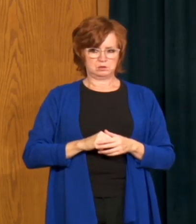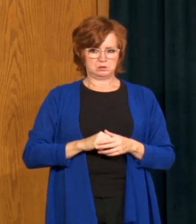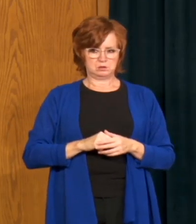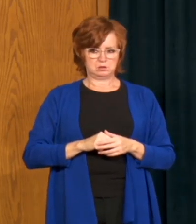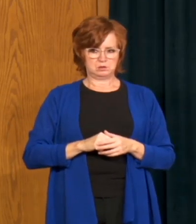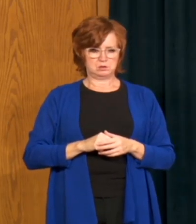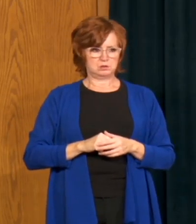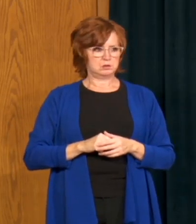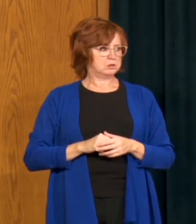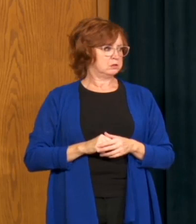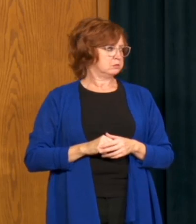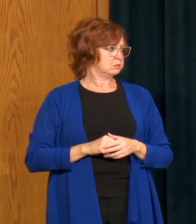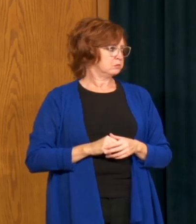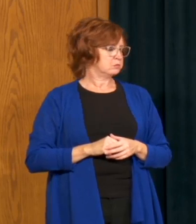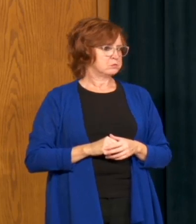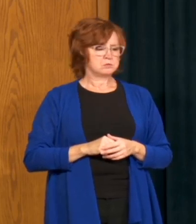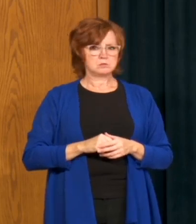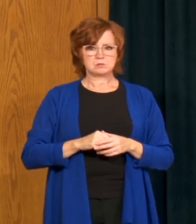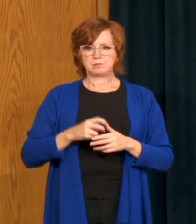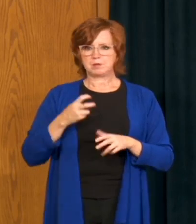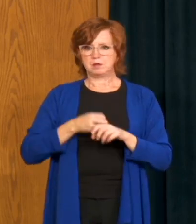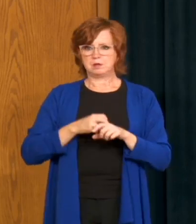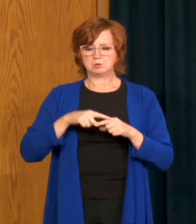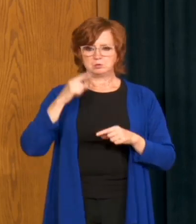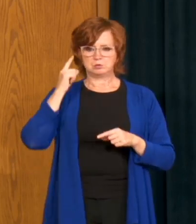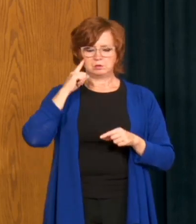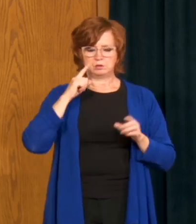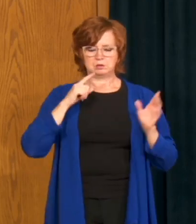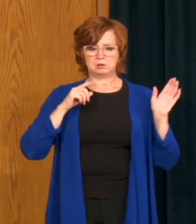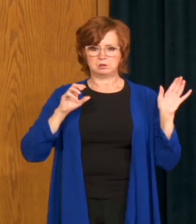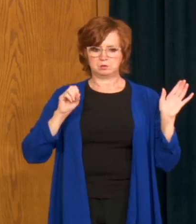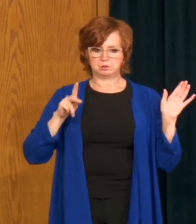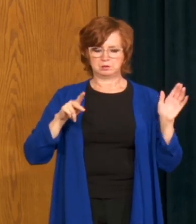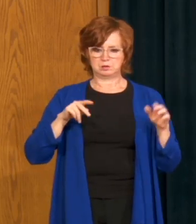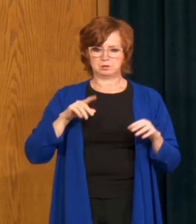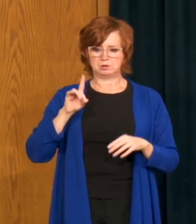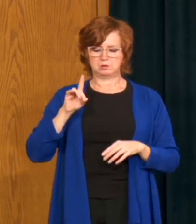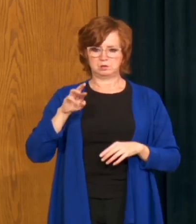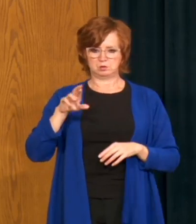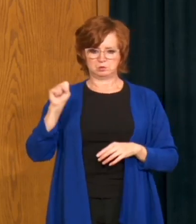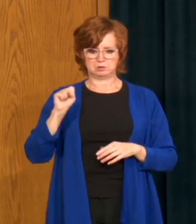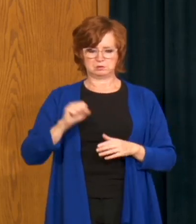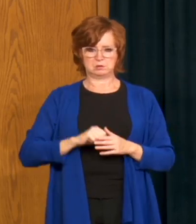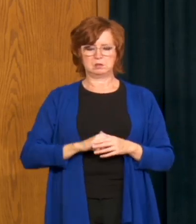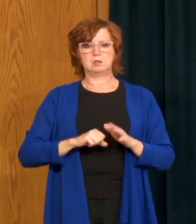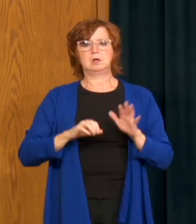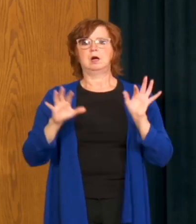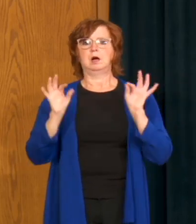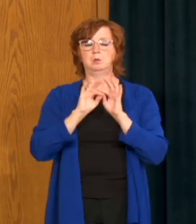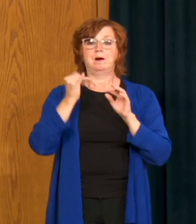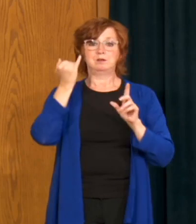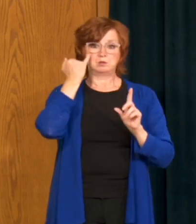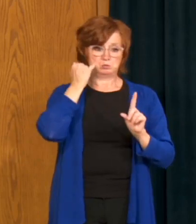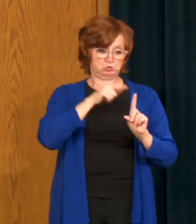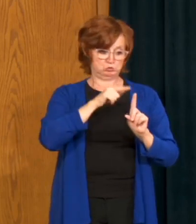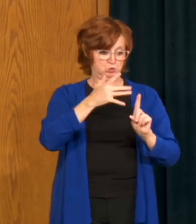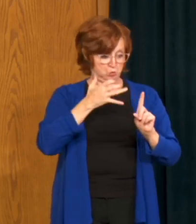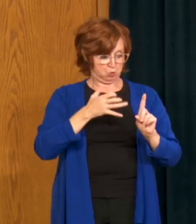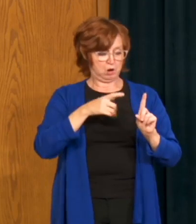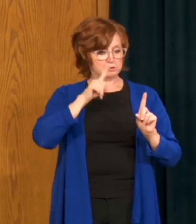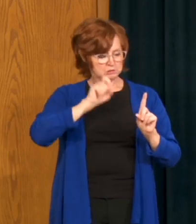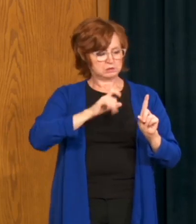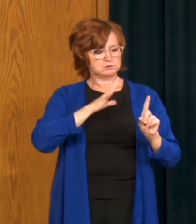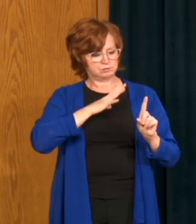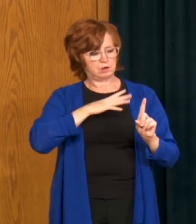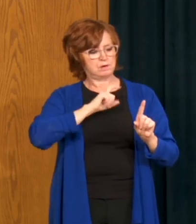different here. Yeah. So I think general principles are that anyone who thinks that they should get a COVID test is, welcome to